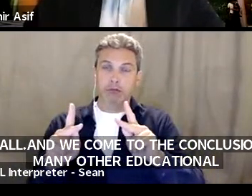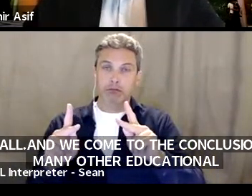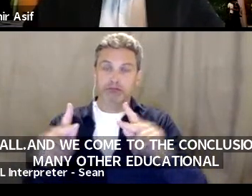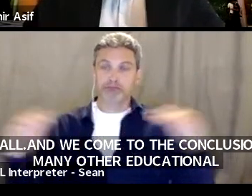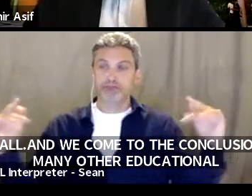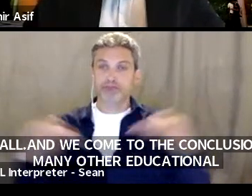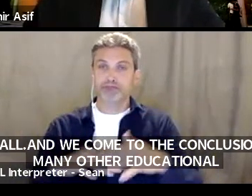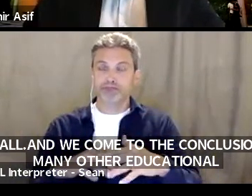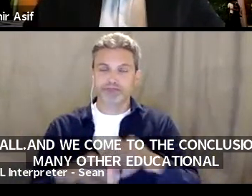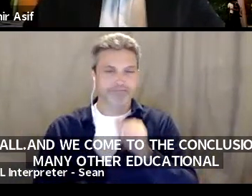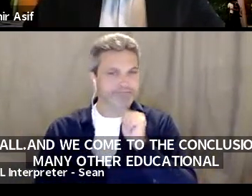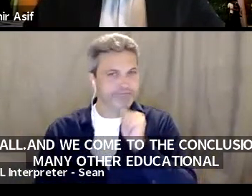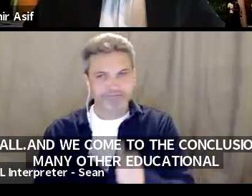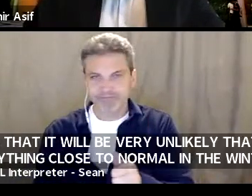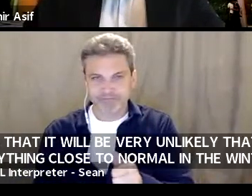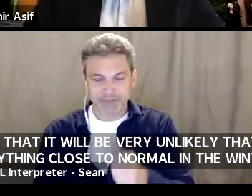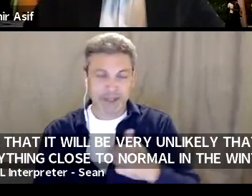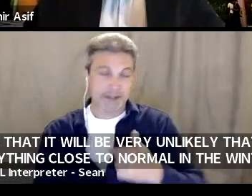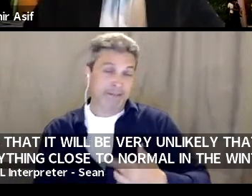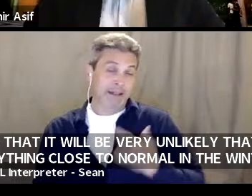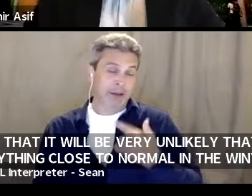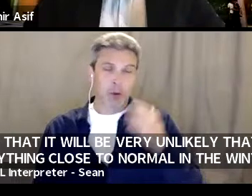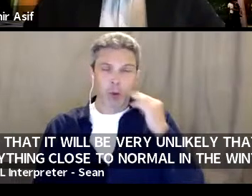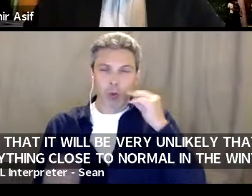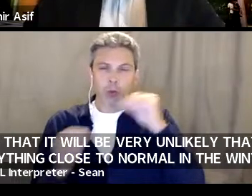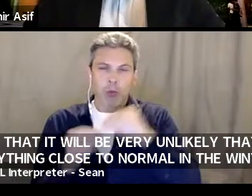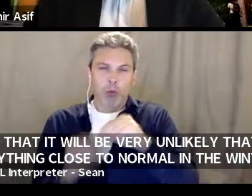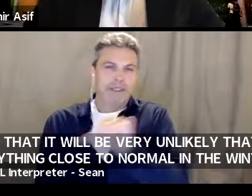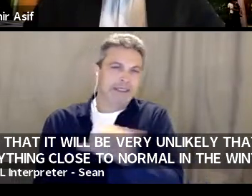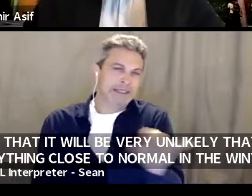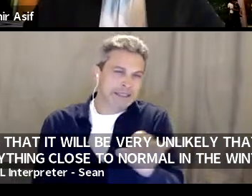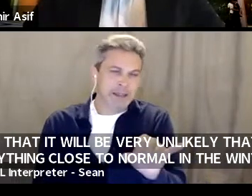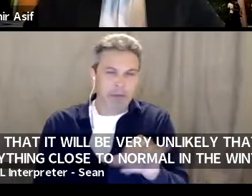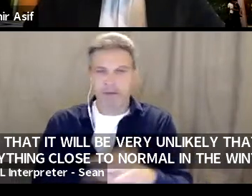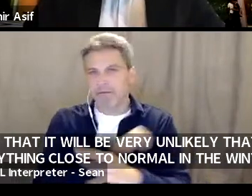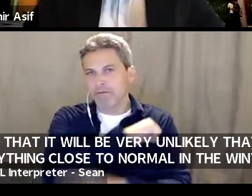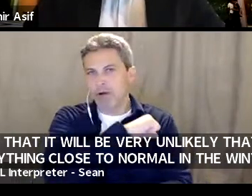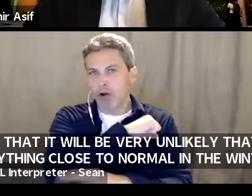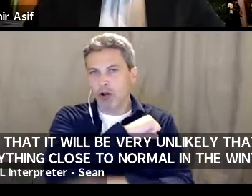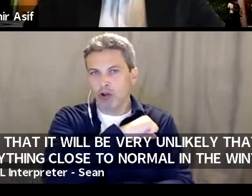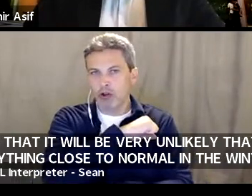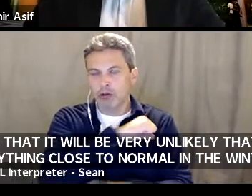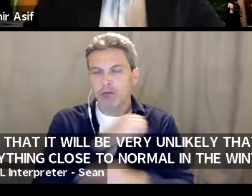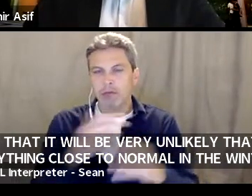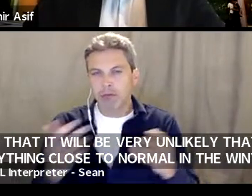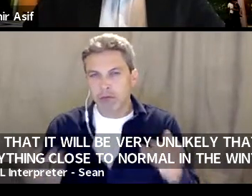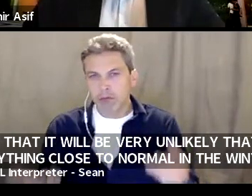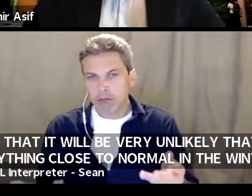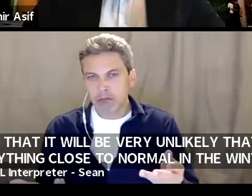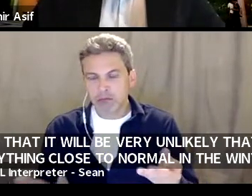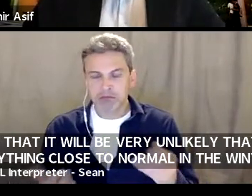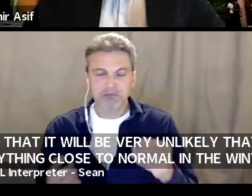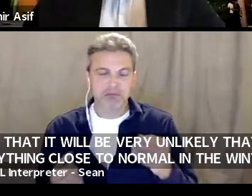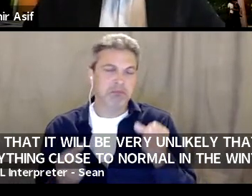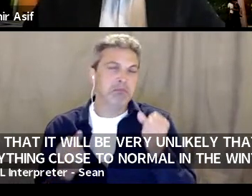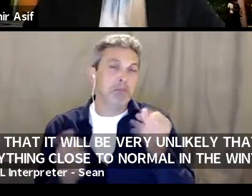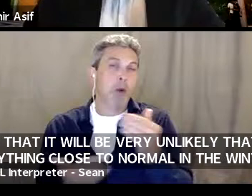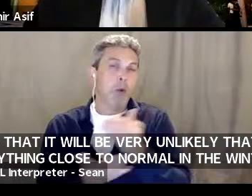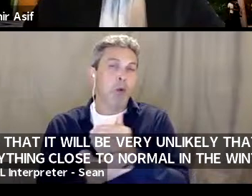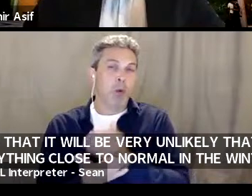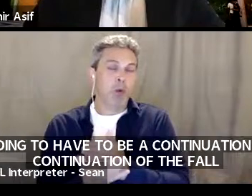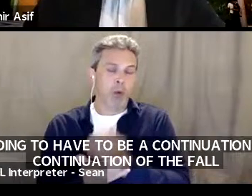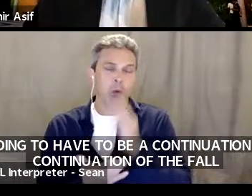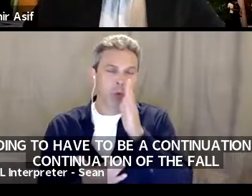have to be a similar continuation of the fall with a large number of courses being